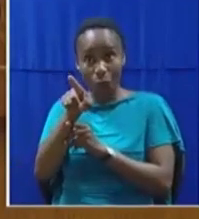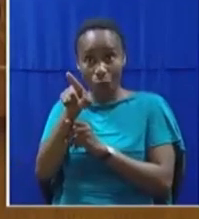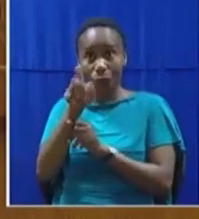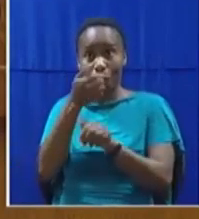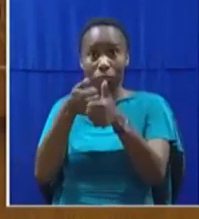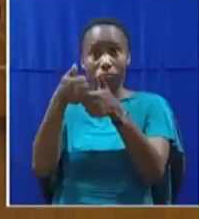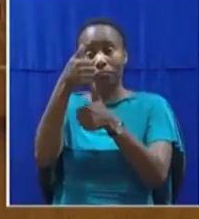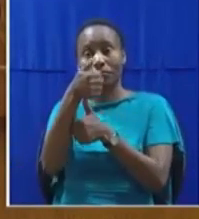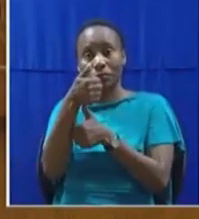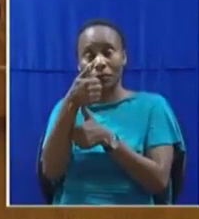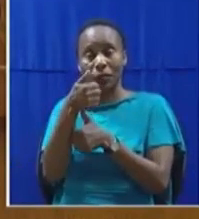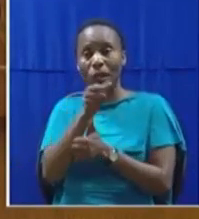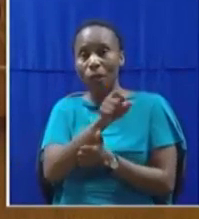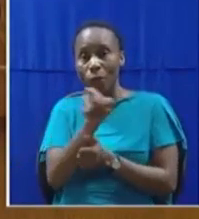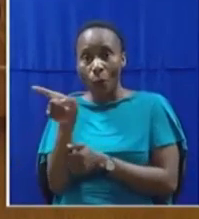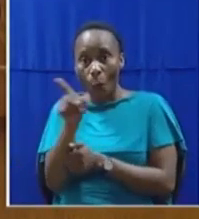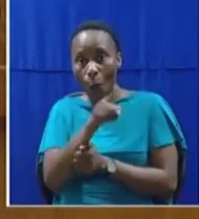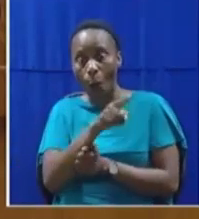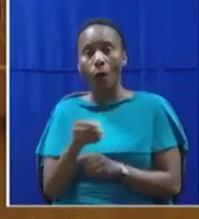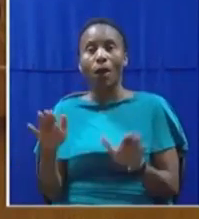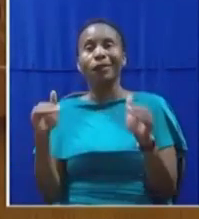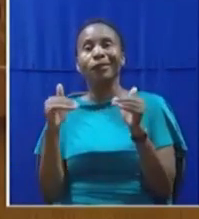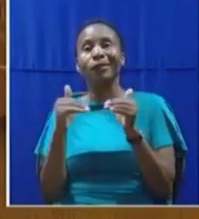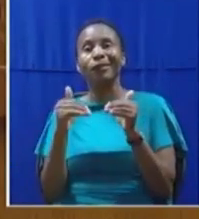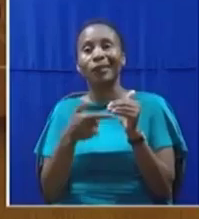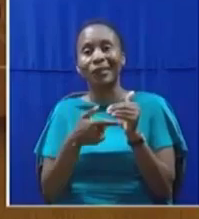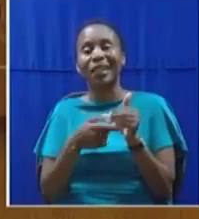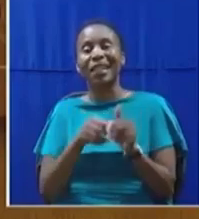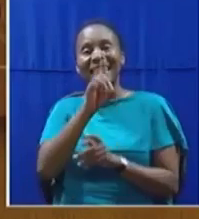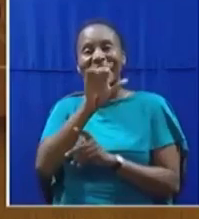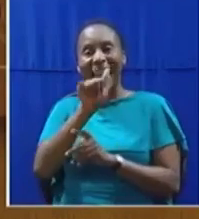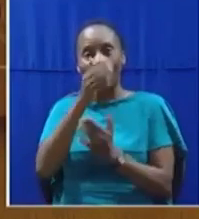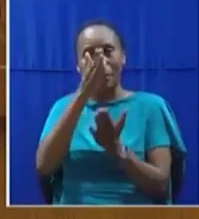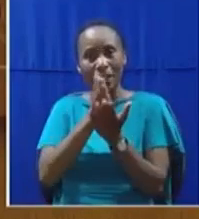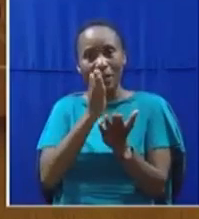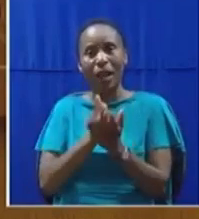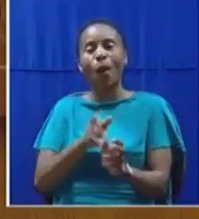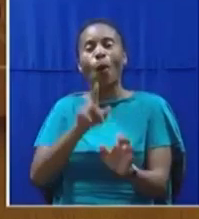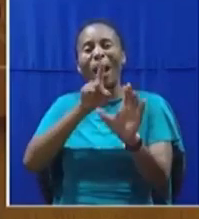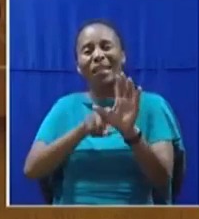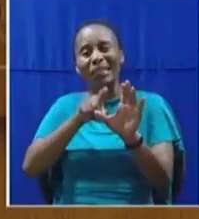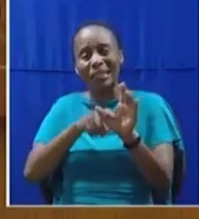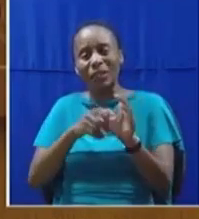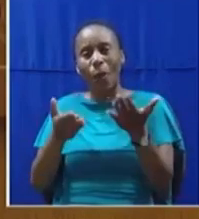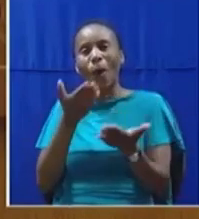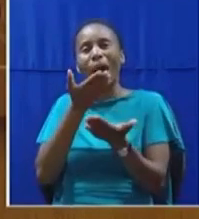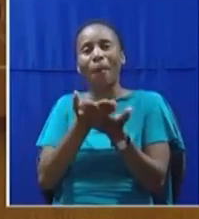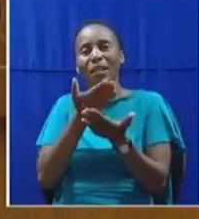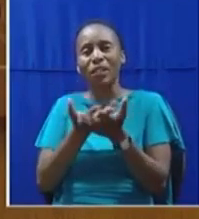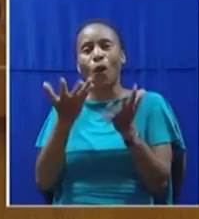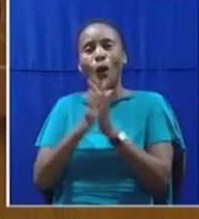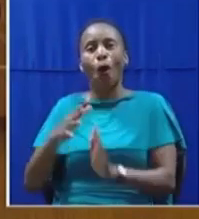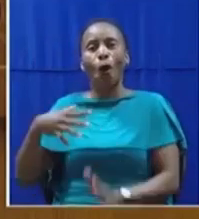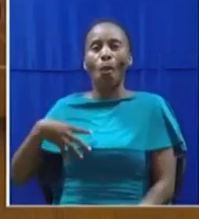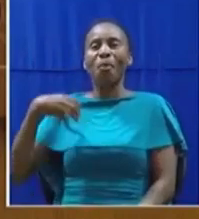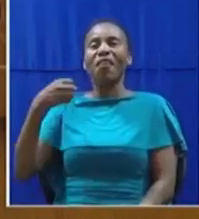Who in the opposition, the DA in particular, has the qualities or capacity or even the bravery to